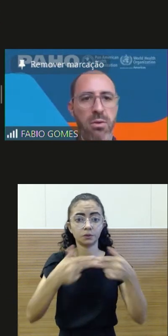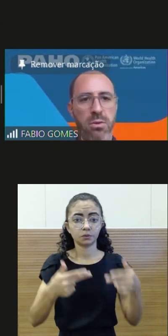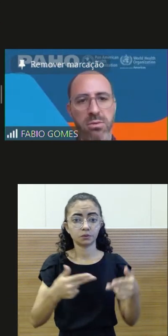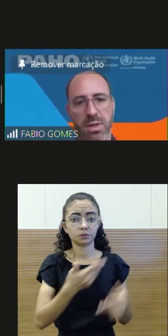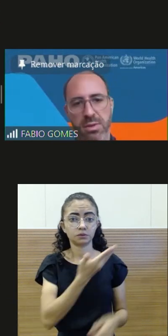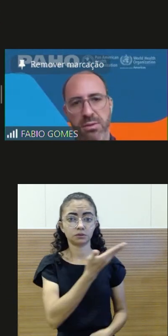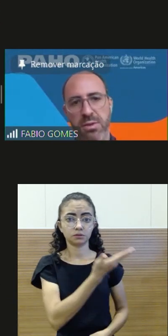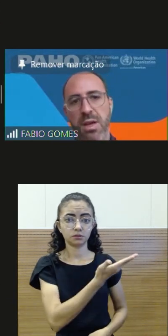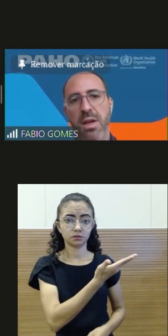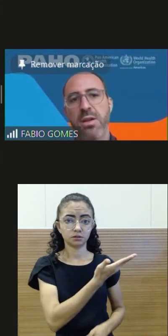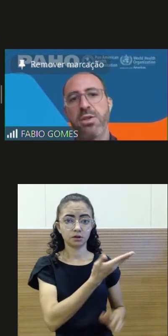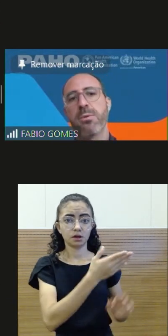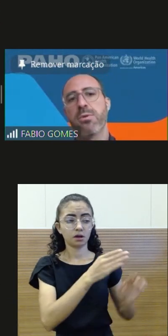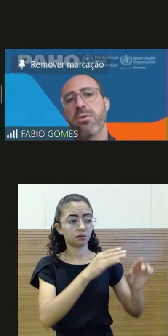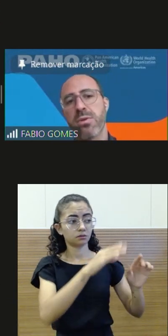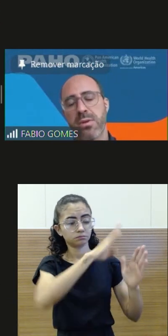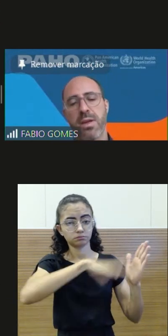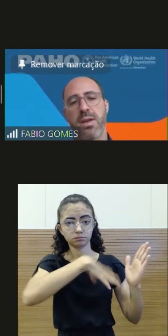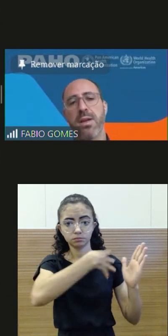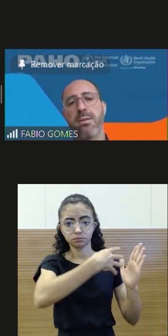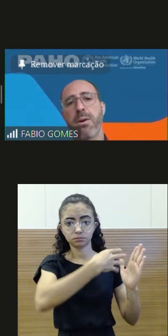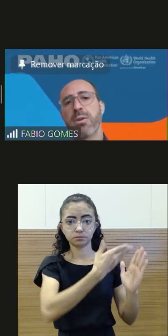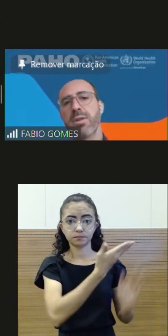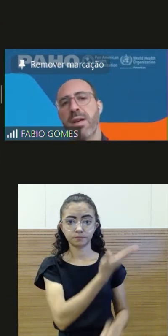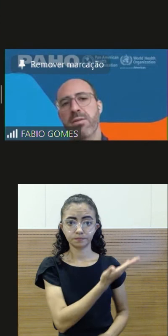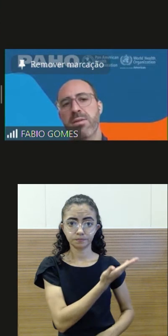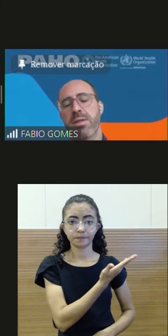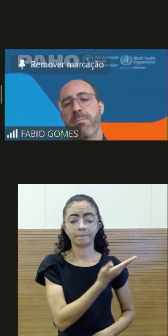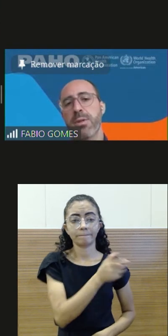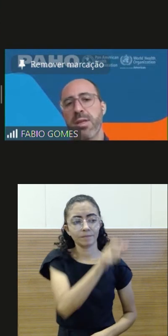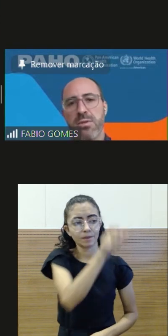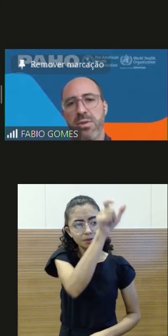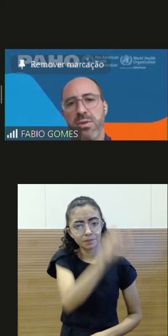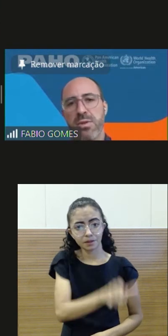have here in the first column,